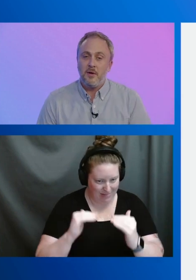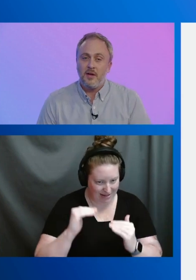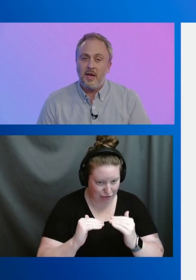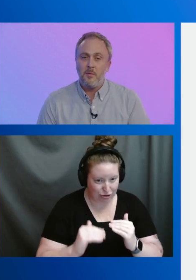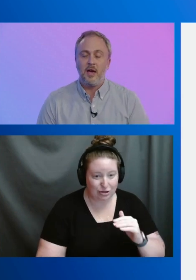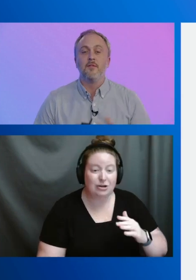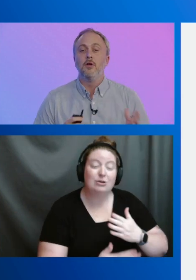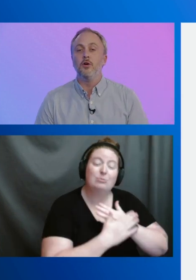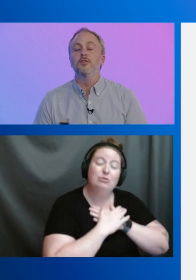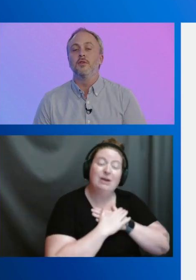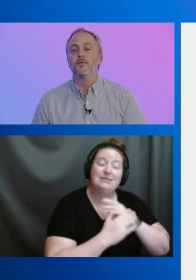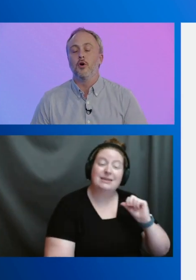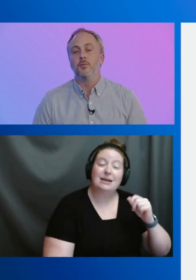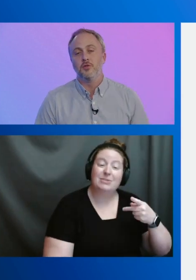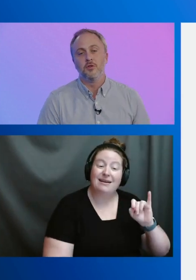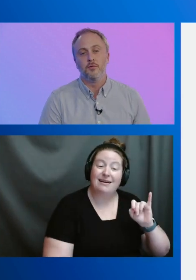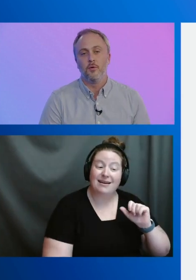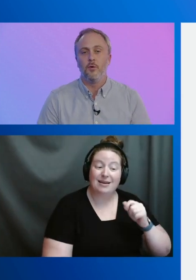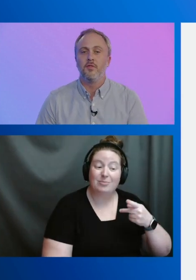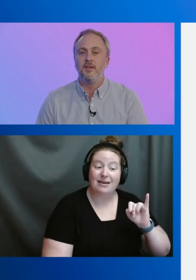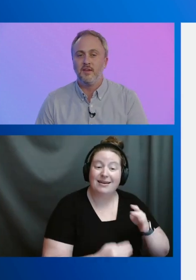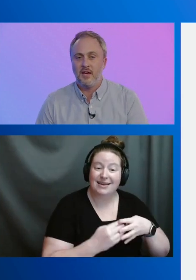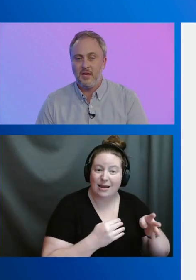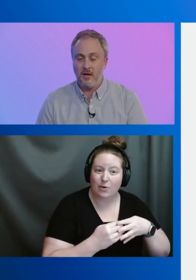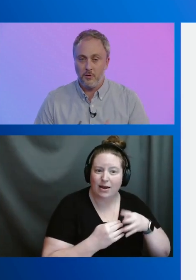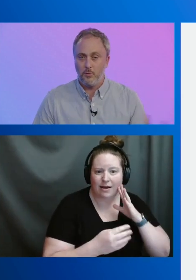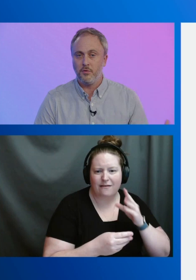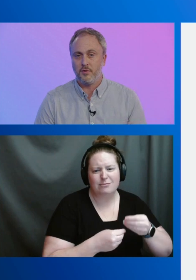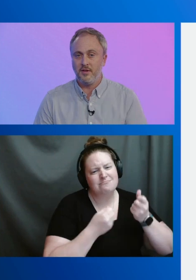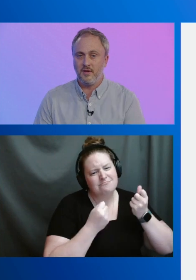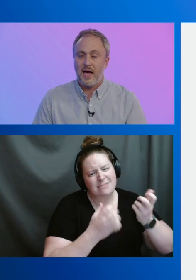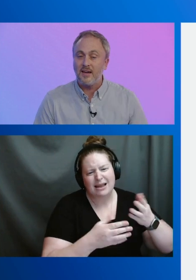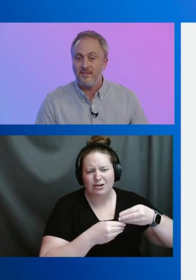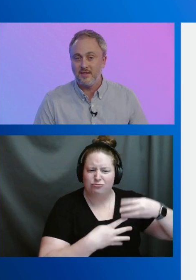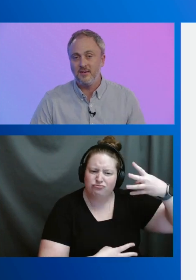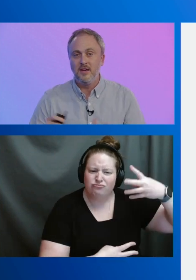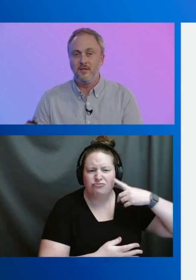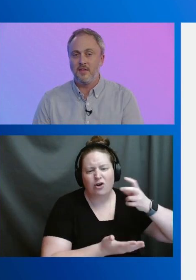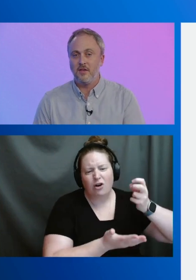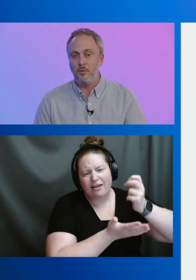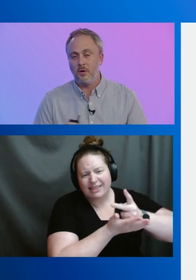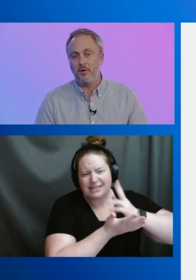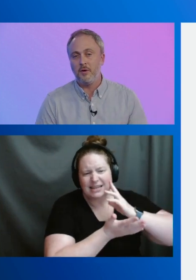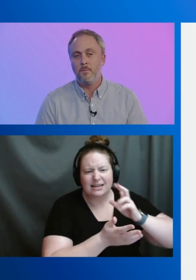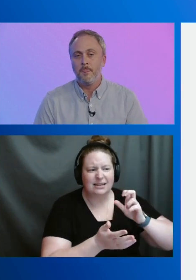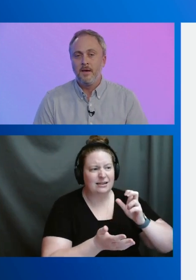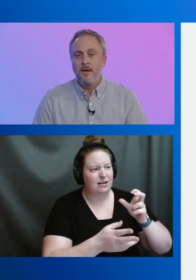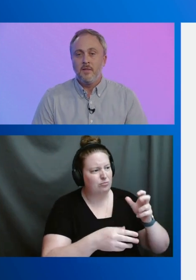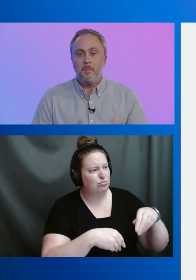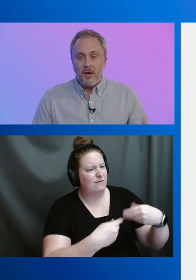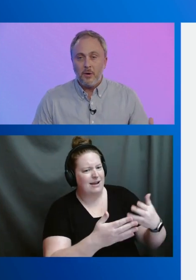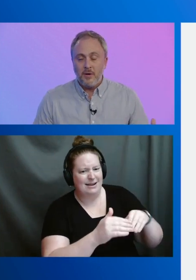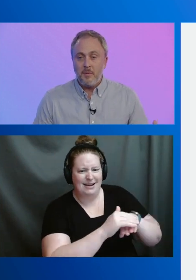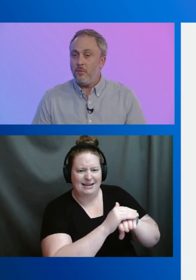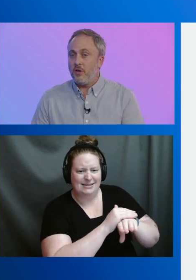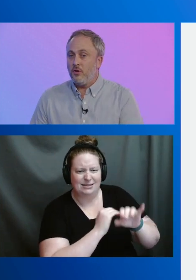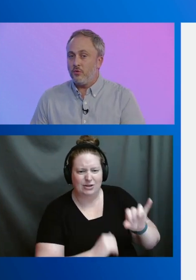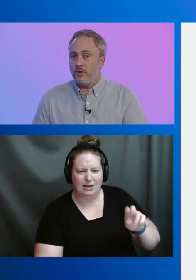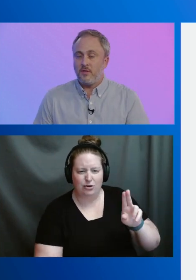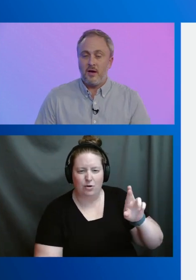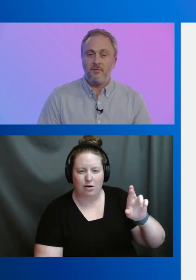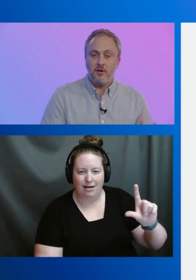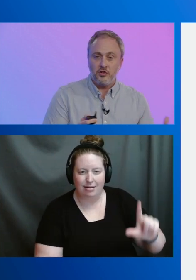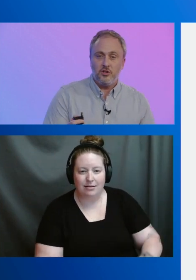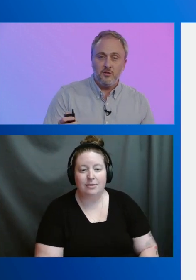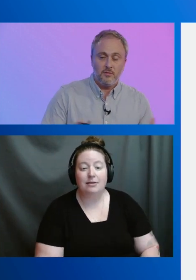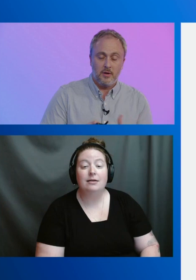and API Gateway, I have lots of different options for authenticating and authorizing access to that URL. The payload limit when used